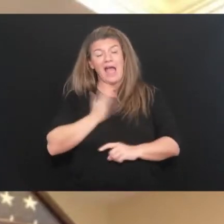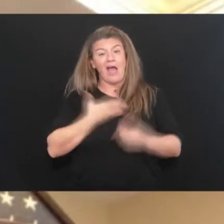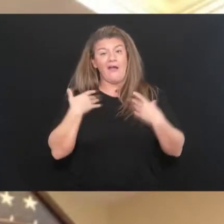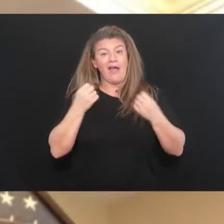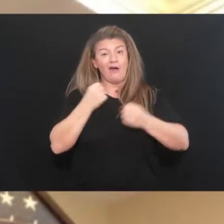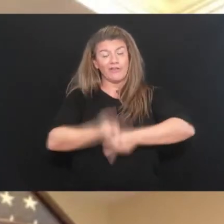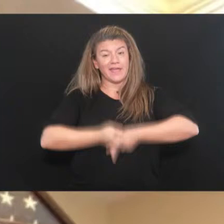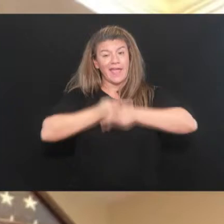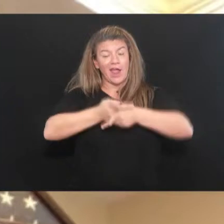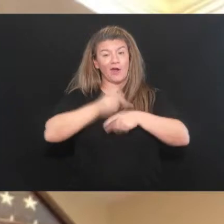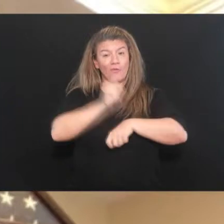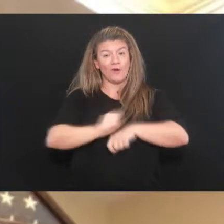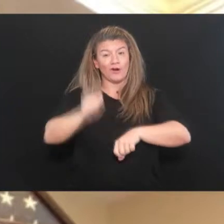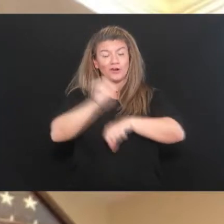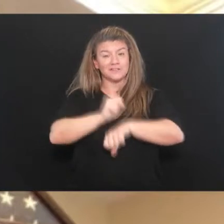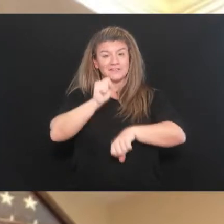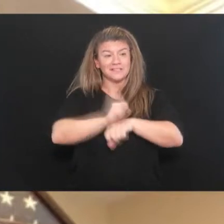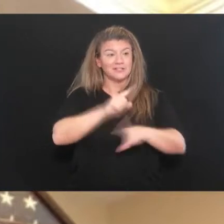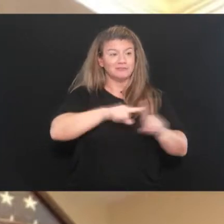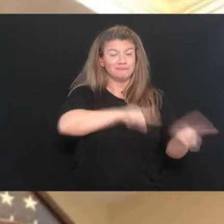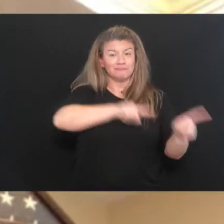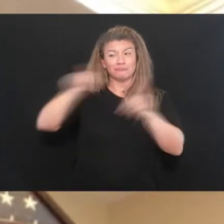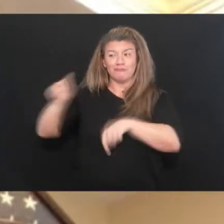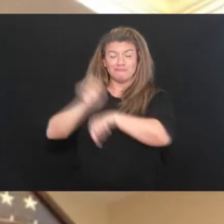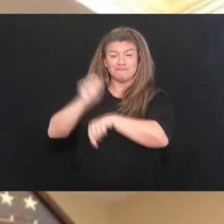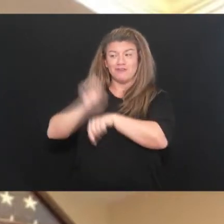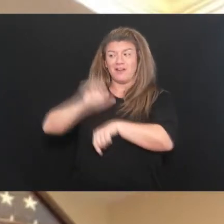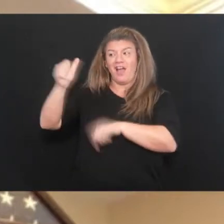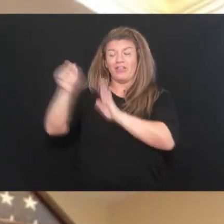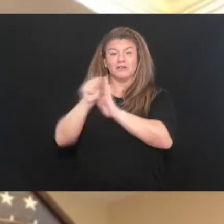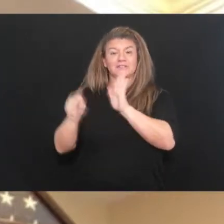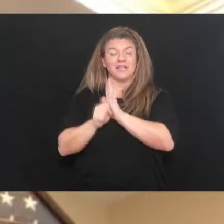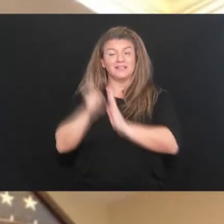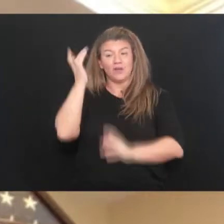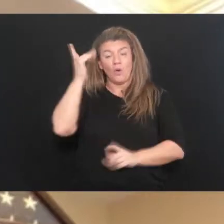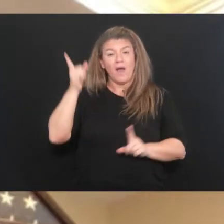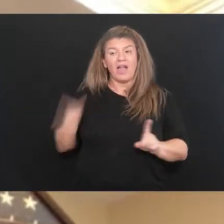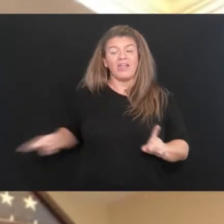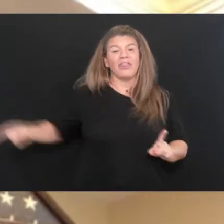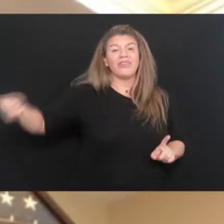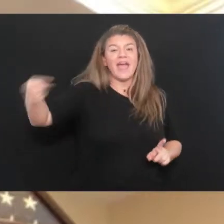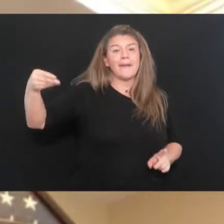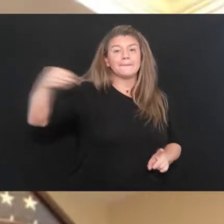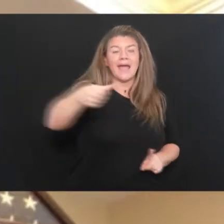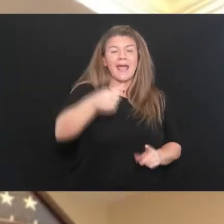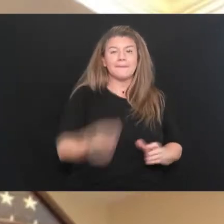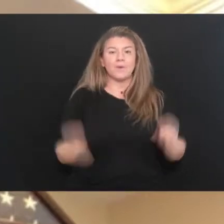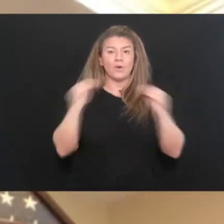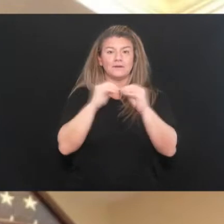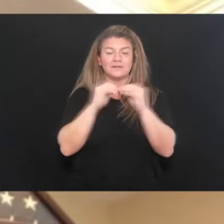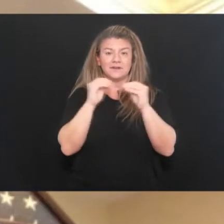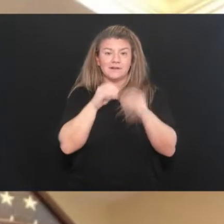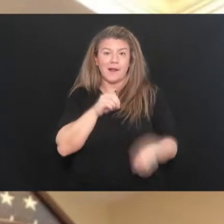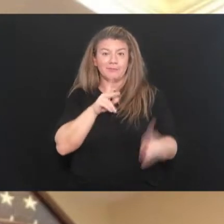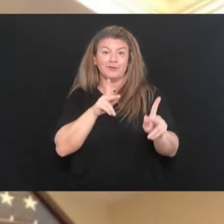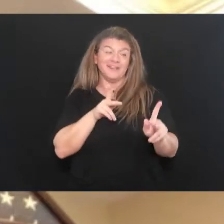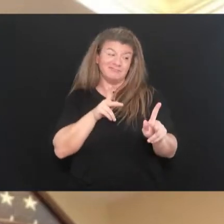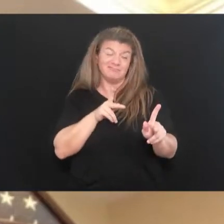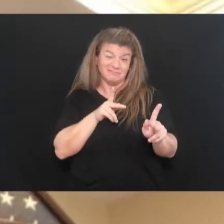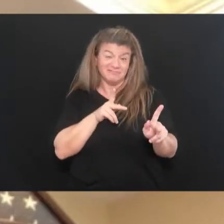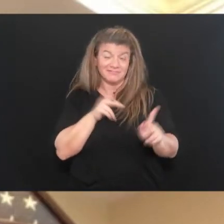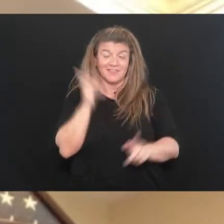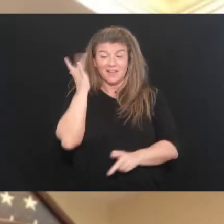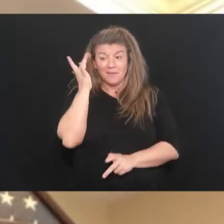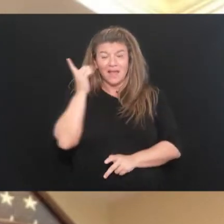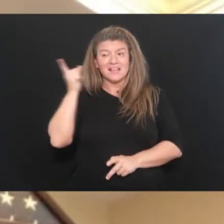providers away from other states with much higher pay opportunities, because